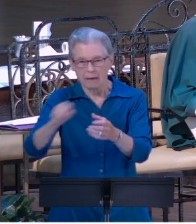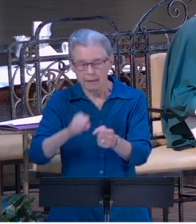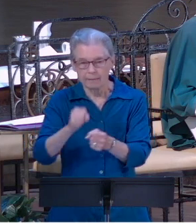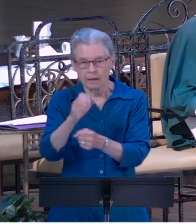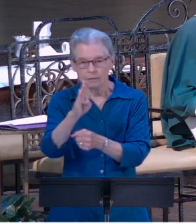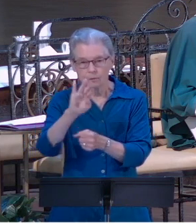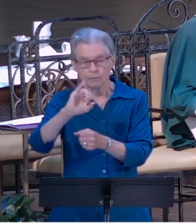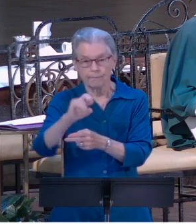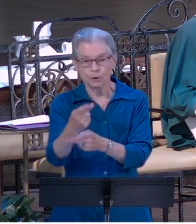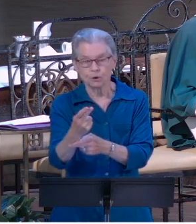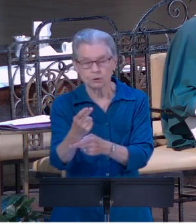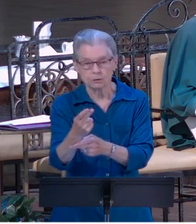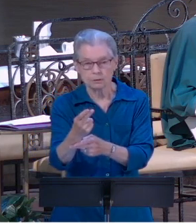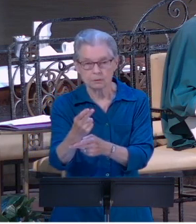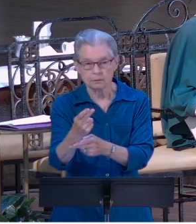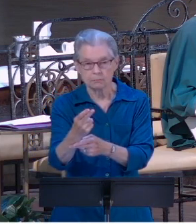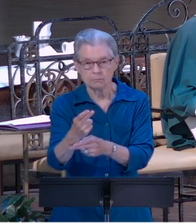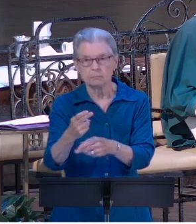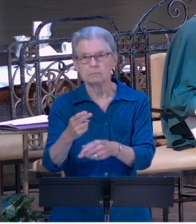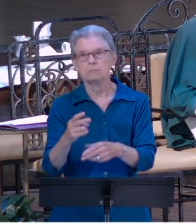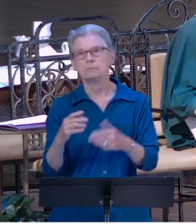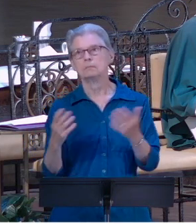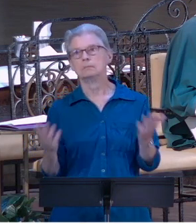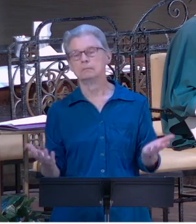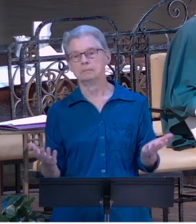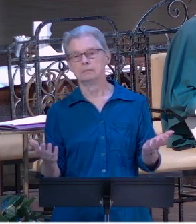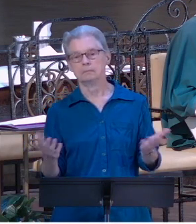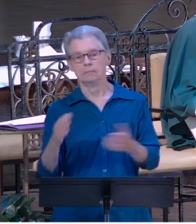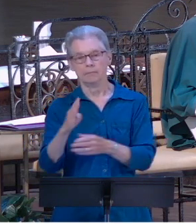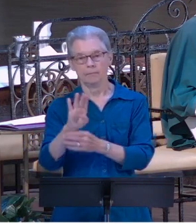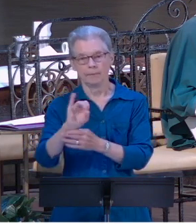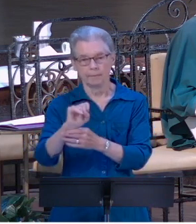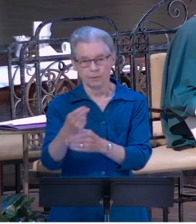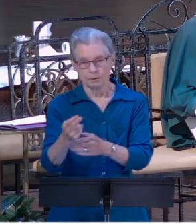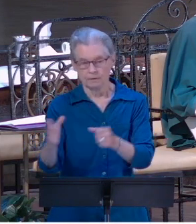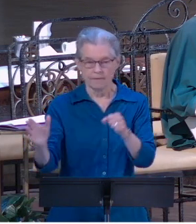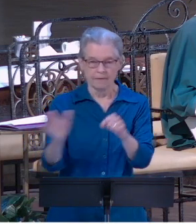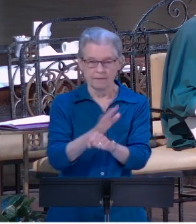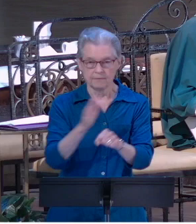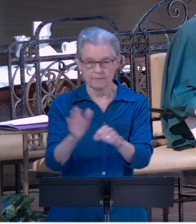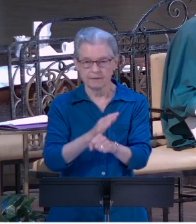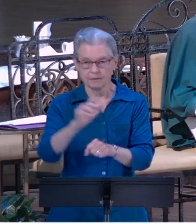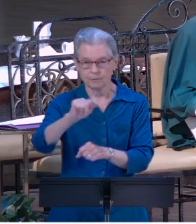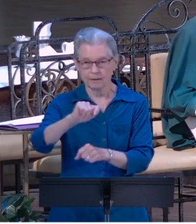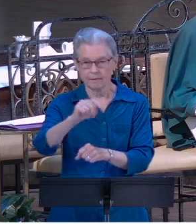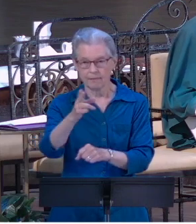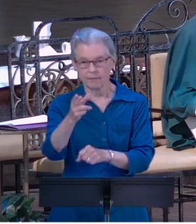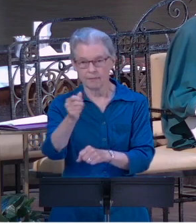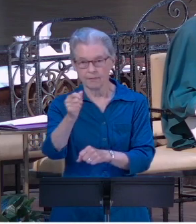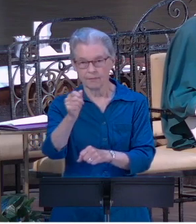catch myself, only to discover that it was filled with thorns.